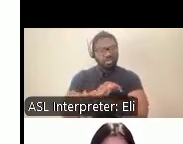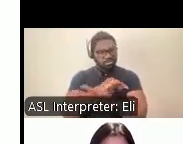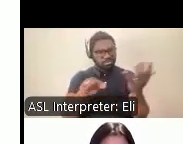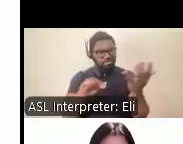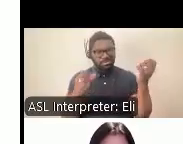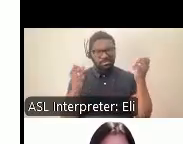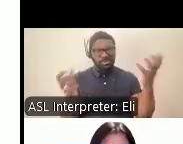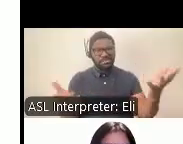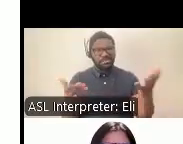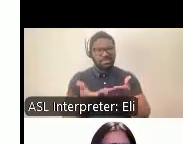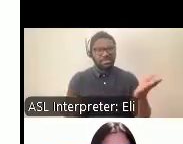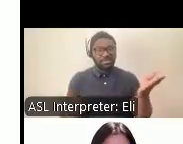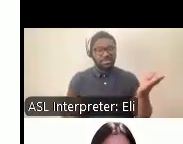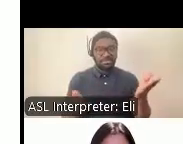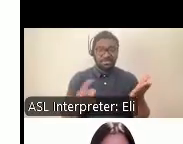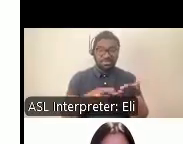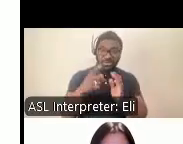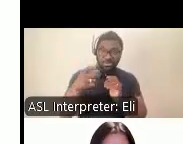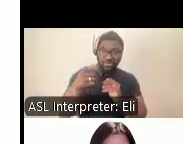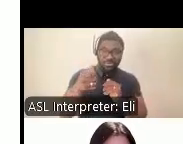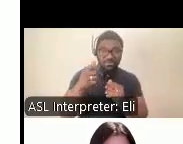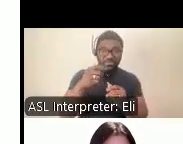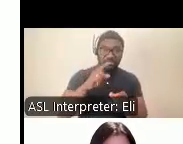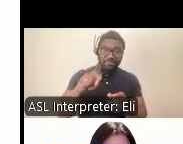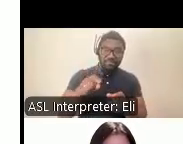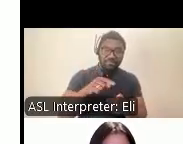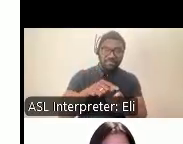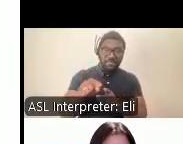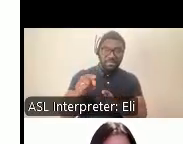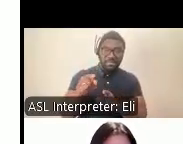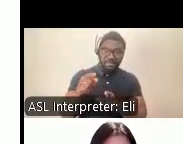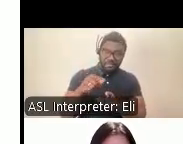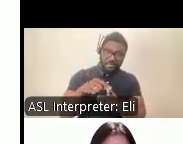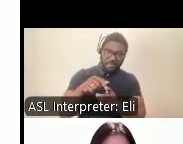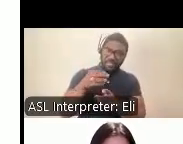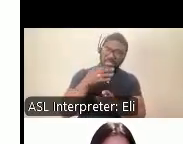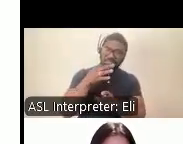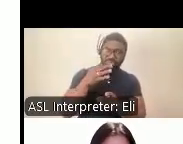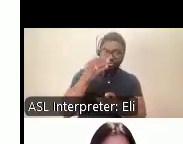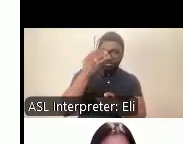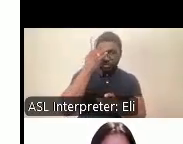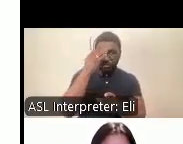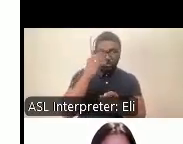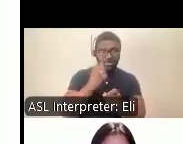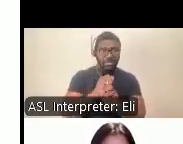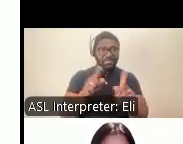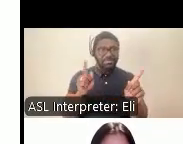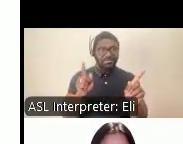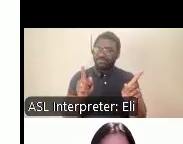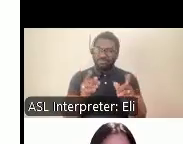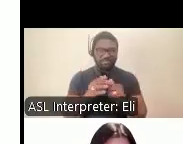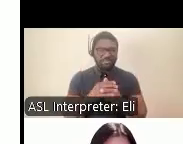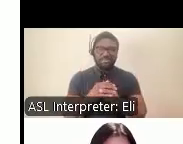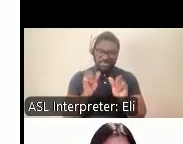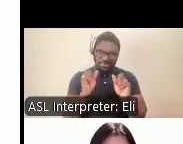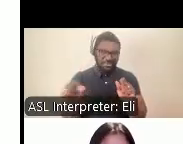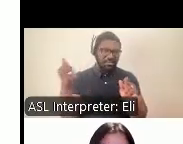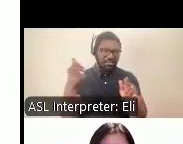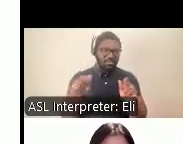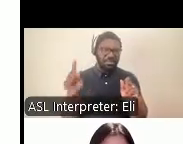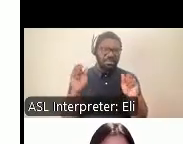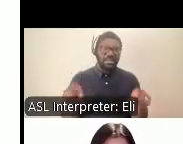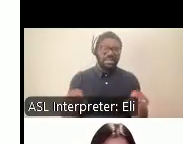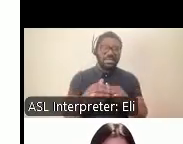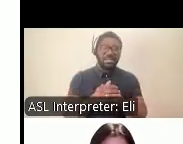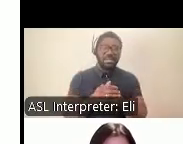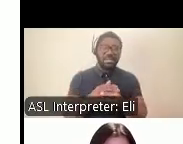make a difference. Your awareness, empathy, and small supportive actions can help create a more welcoming,